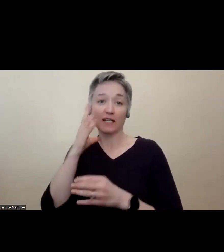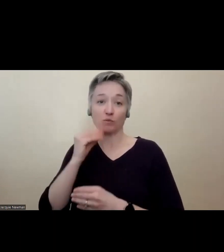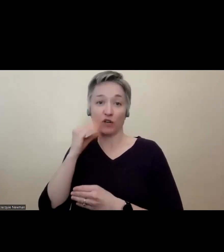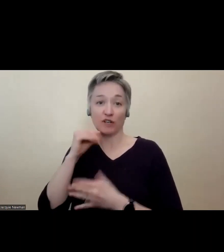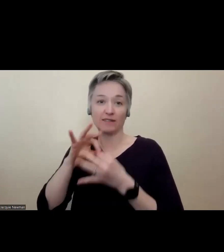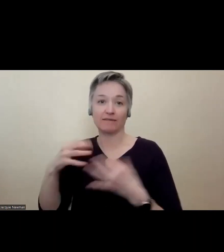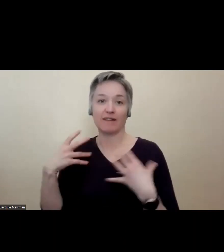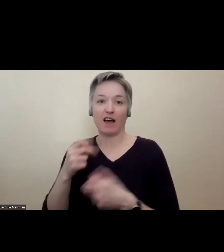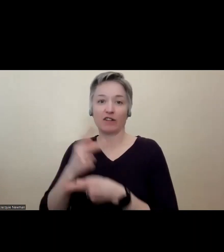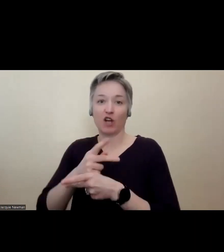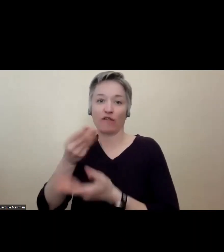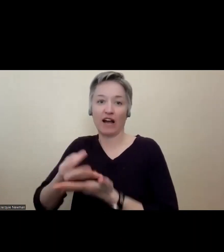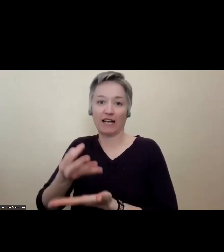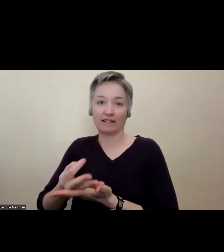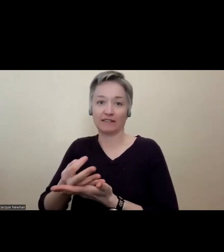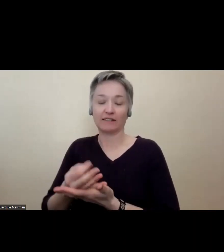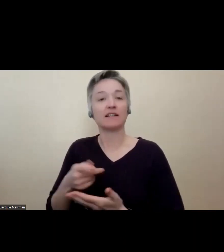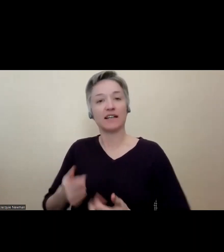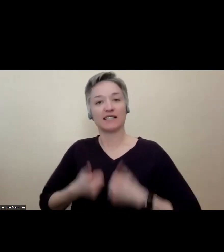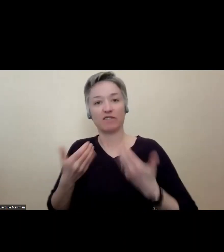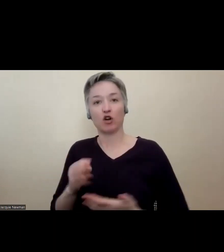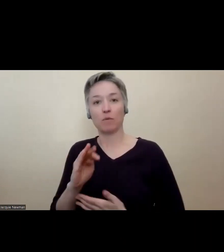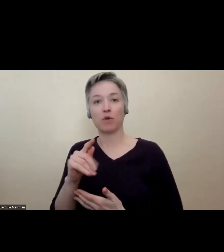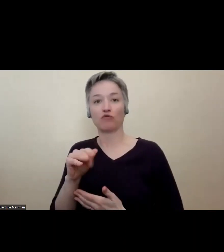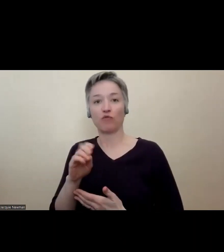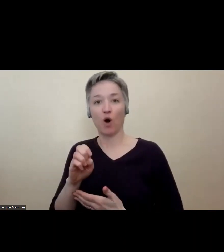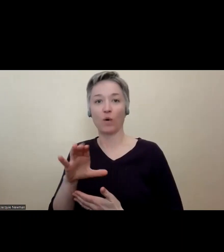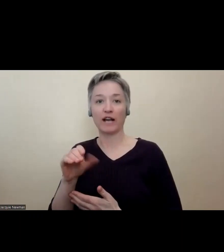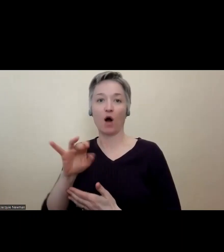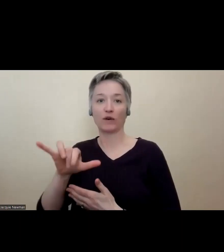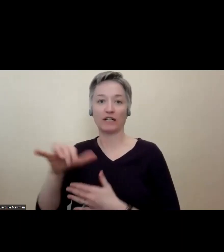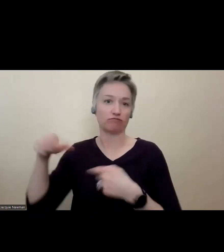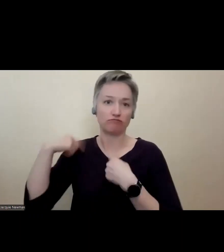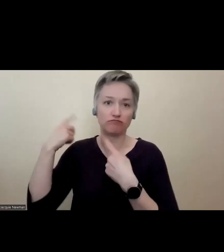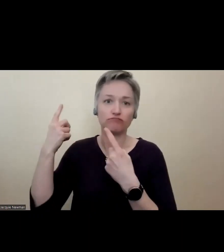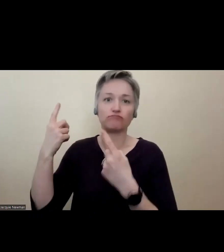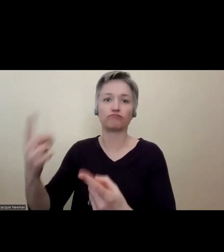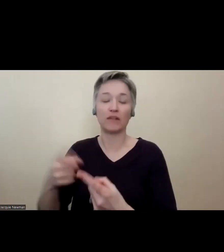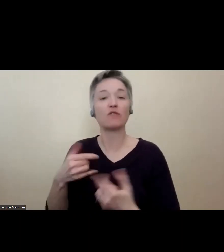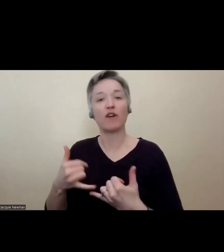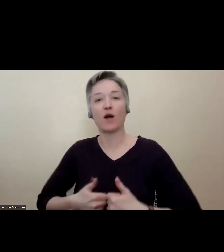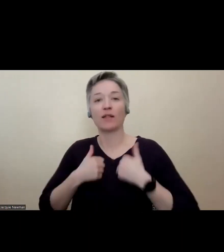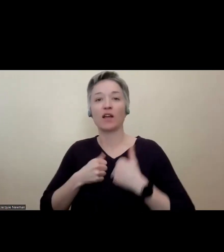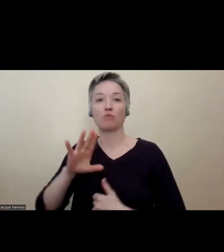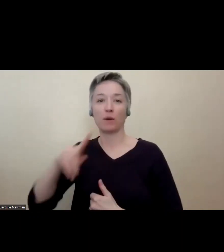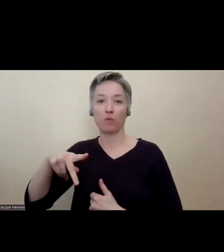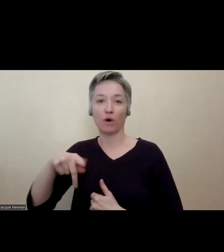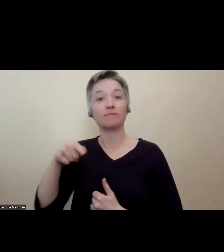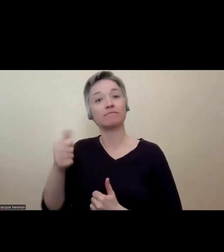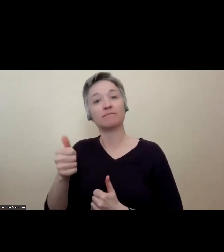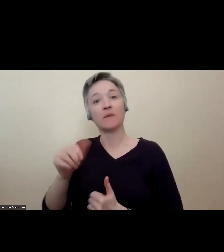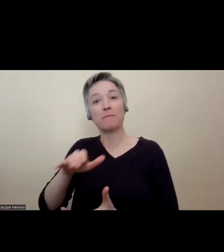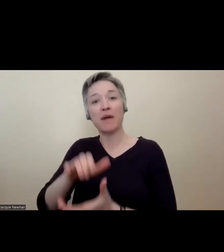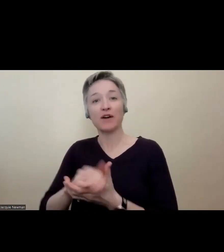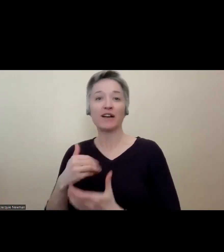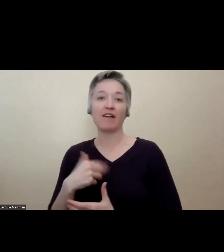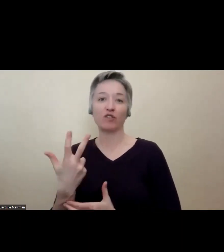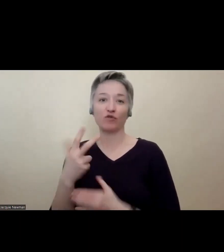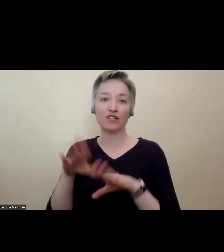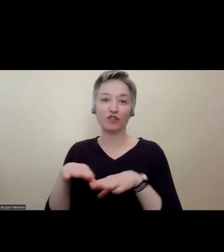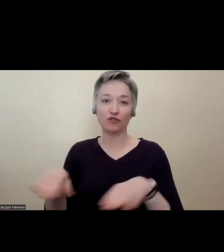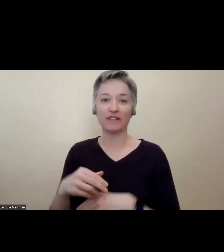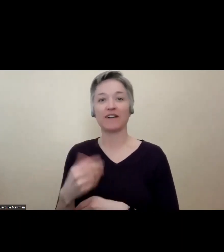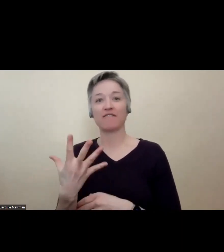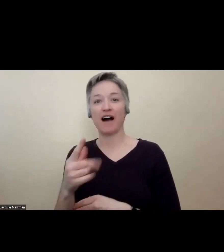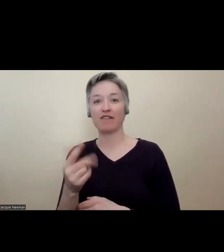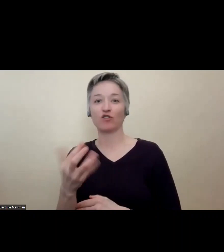is a lifelong resident of Monroe County and currently resides in Brockport. Ken is married with 3 children and 5 grandchildren. I will now